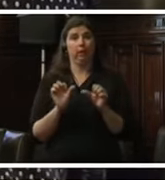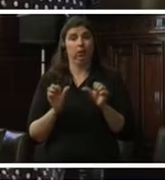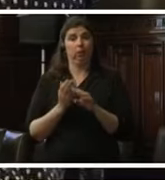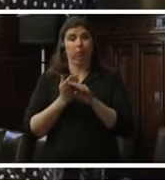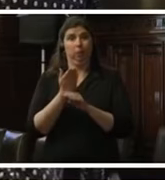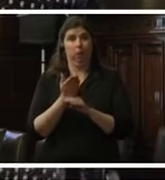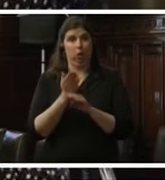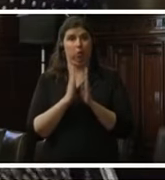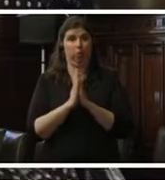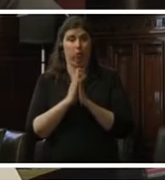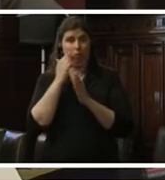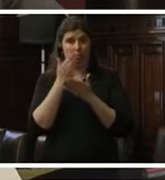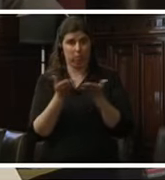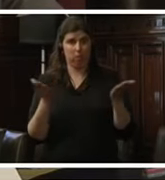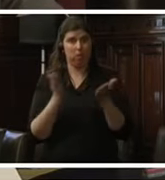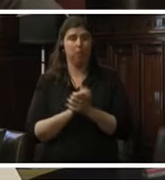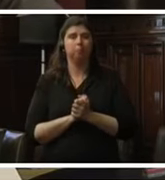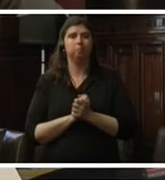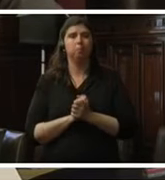President. Good